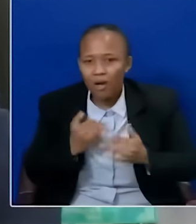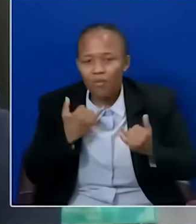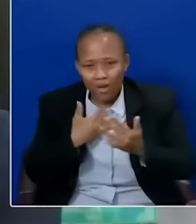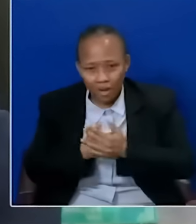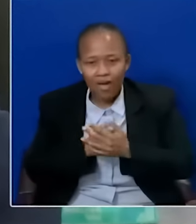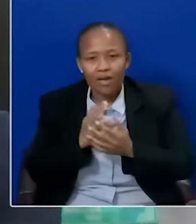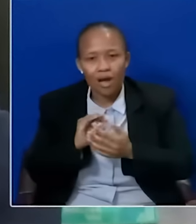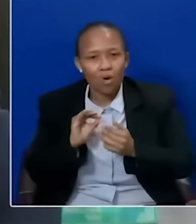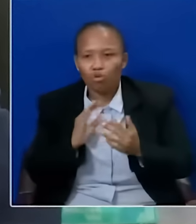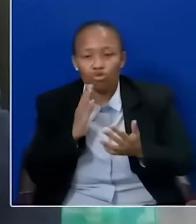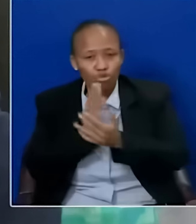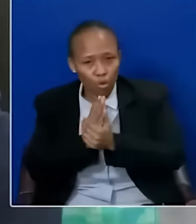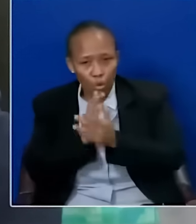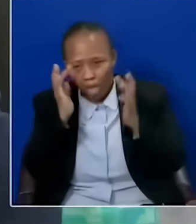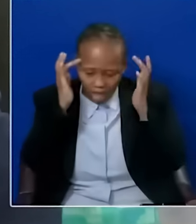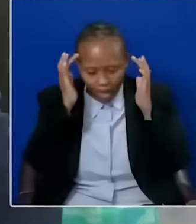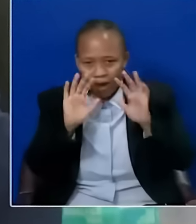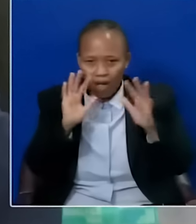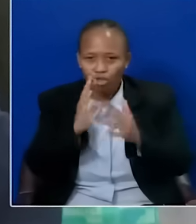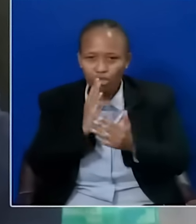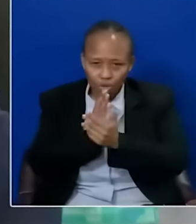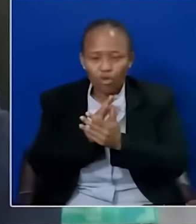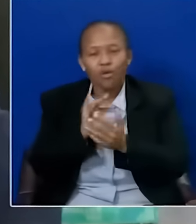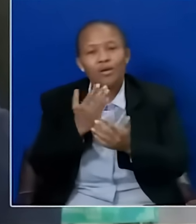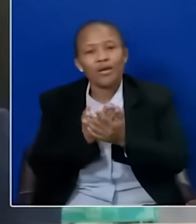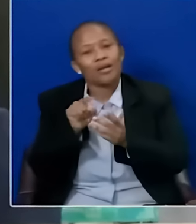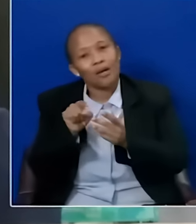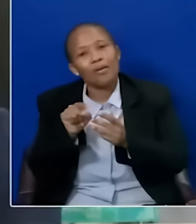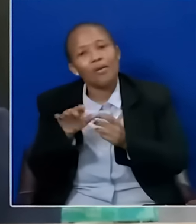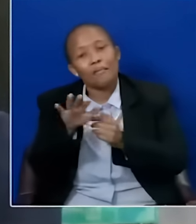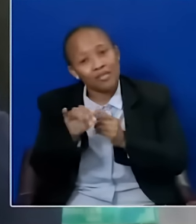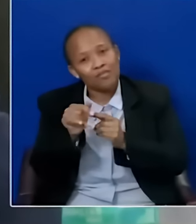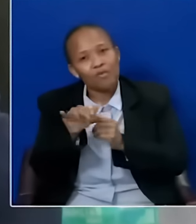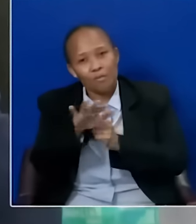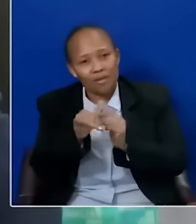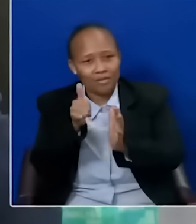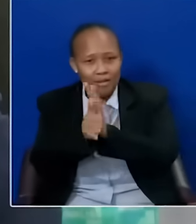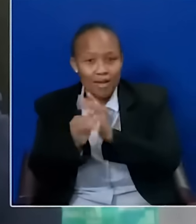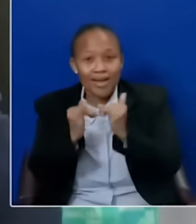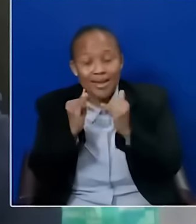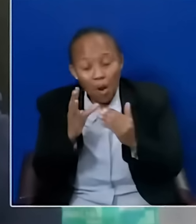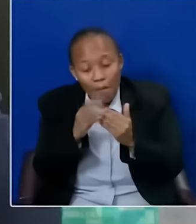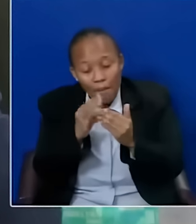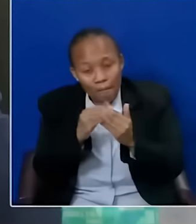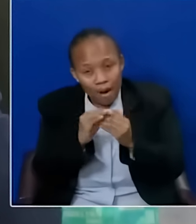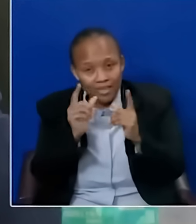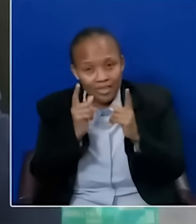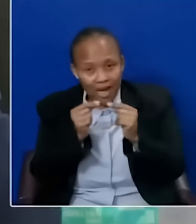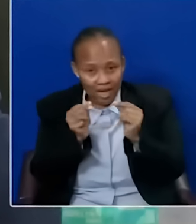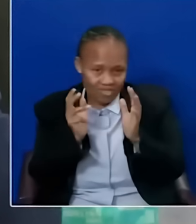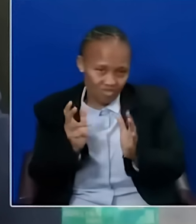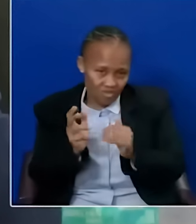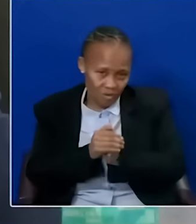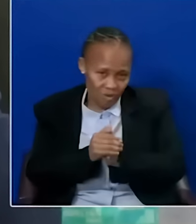And under these circumstances, this is what the member has done. And I'm